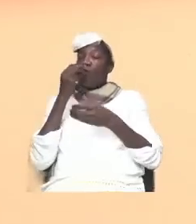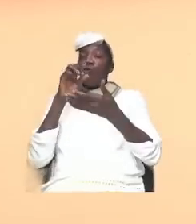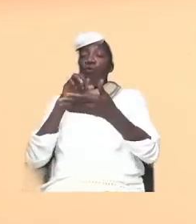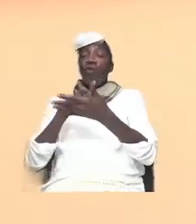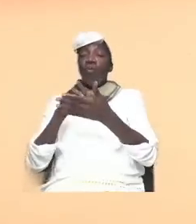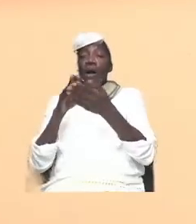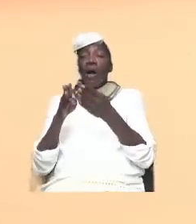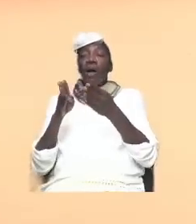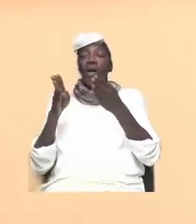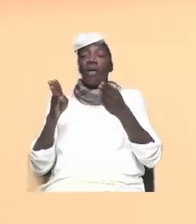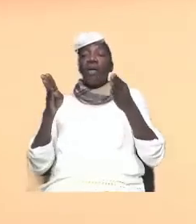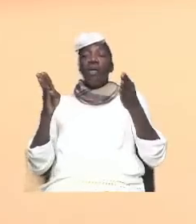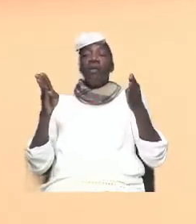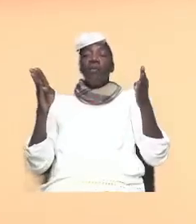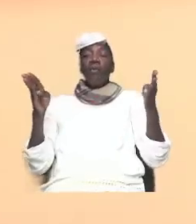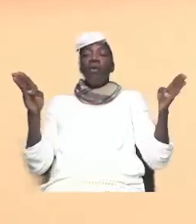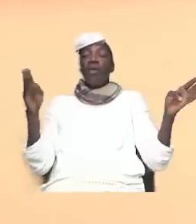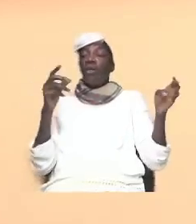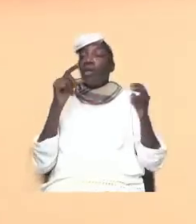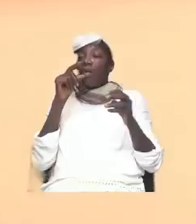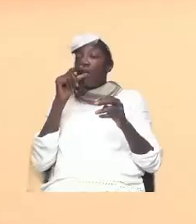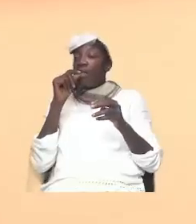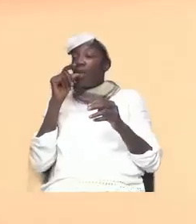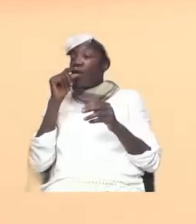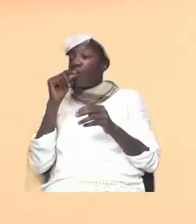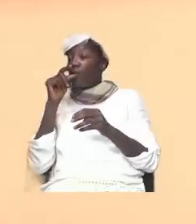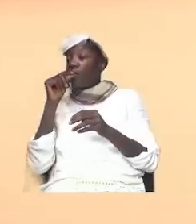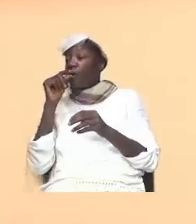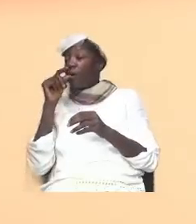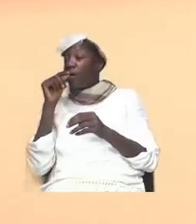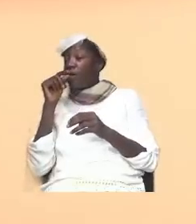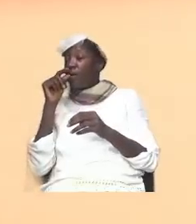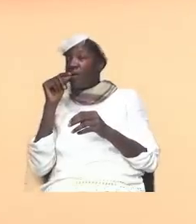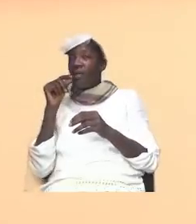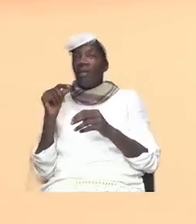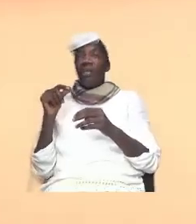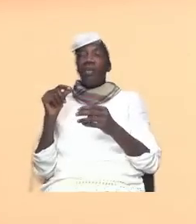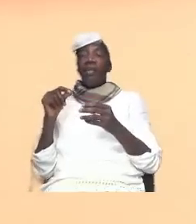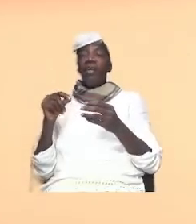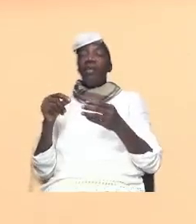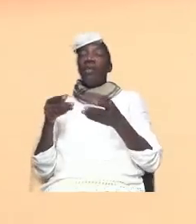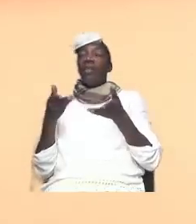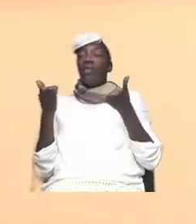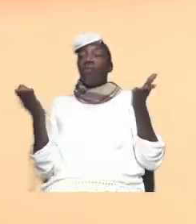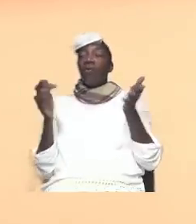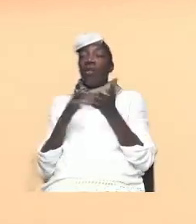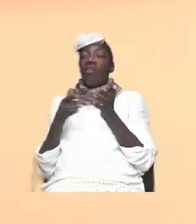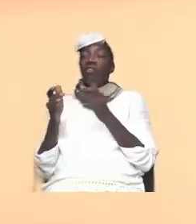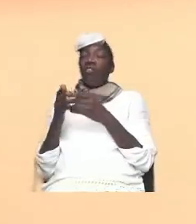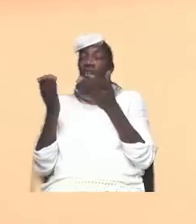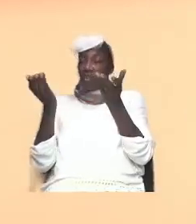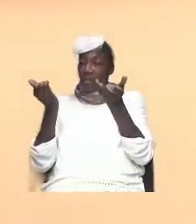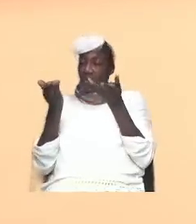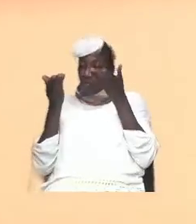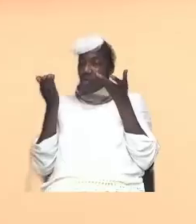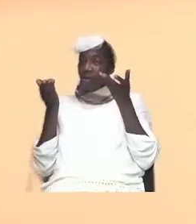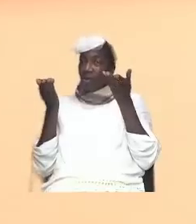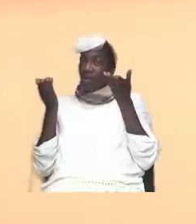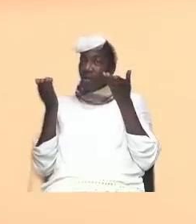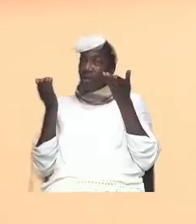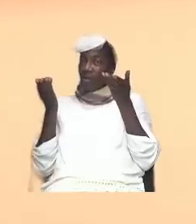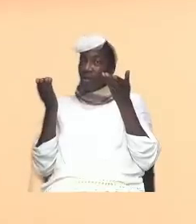And they're so quiet and discreet about it. Nobody, that's what Jesus wants. That's what he's looking for.